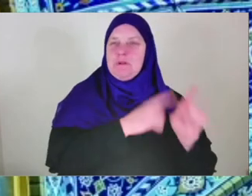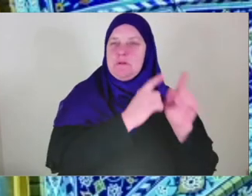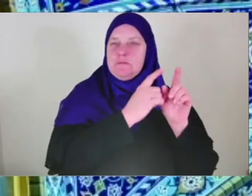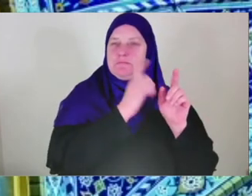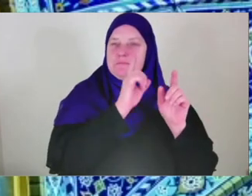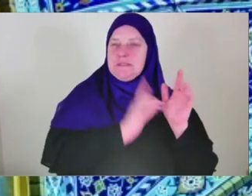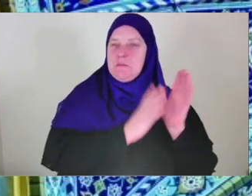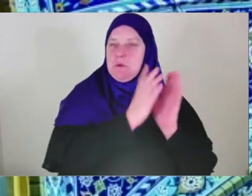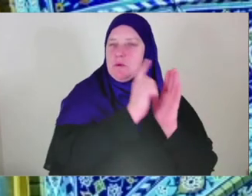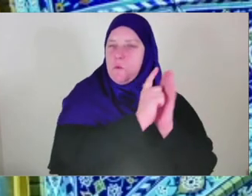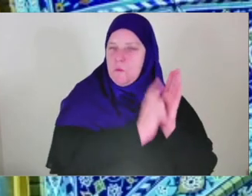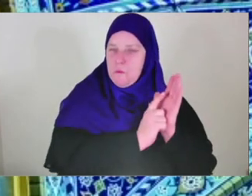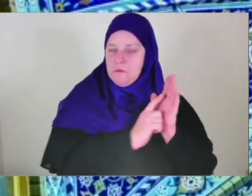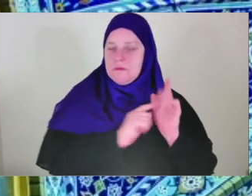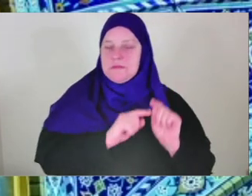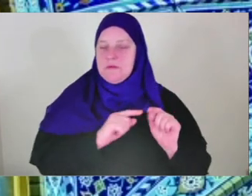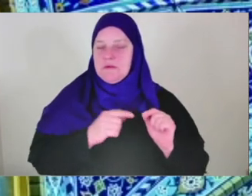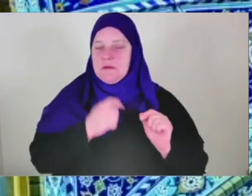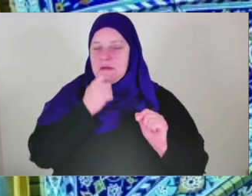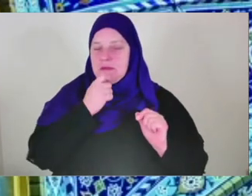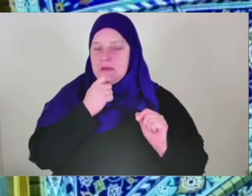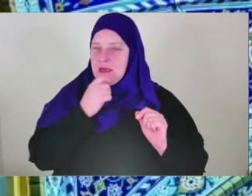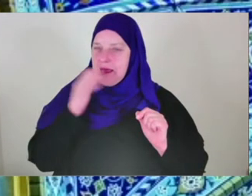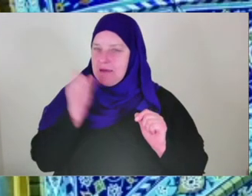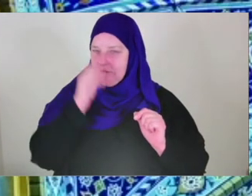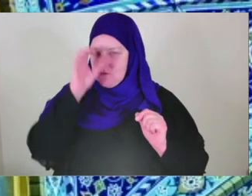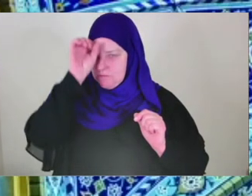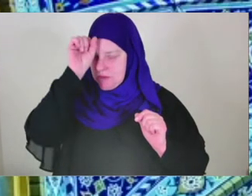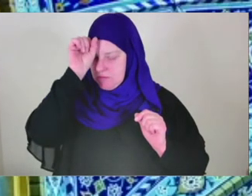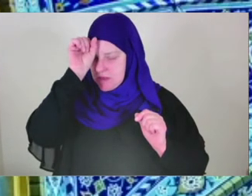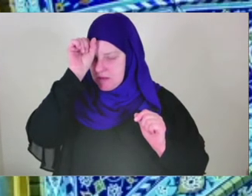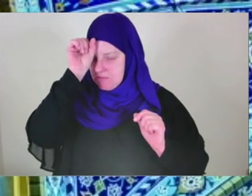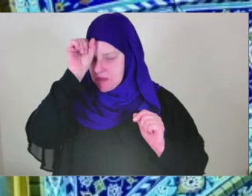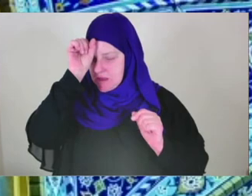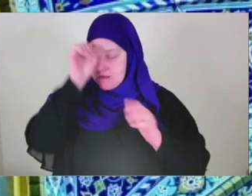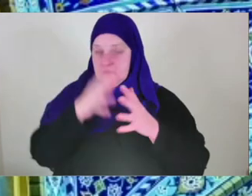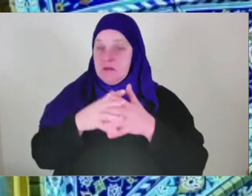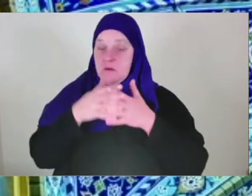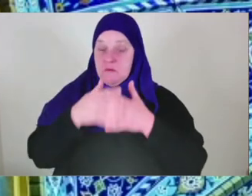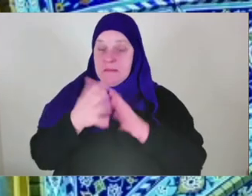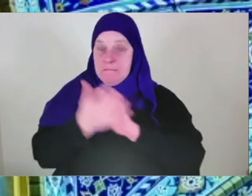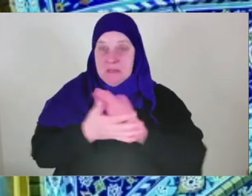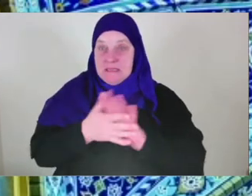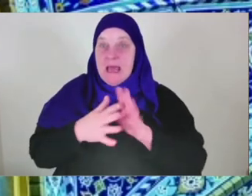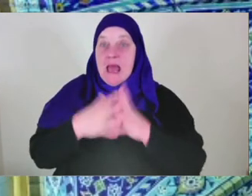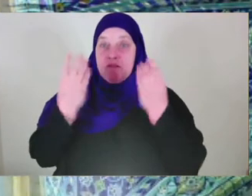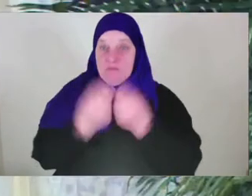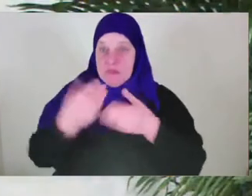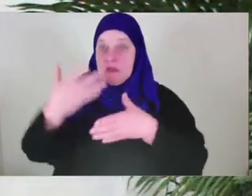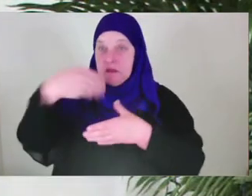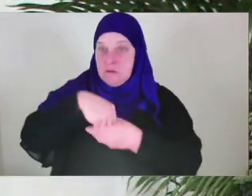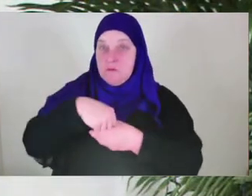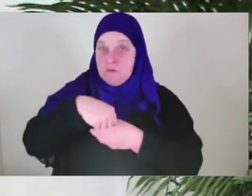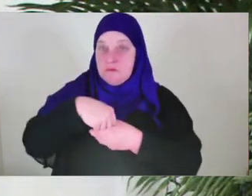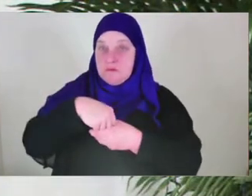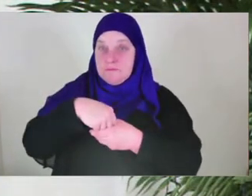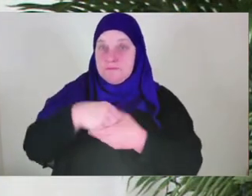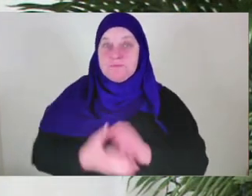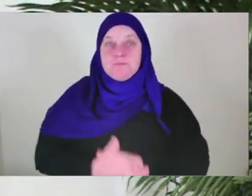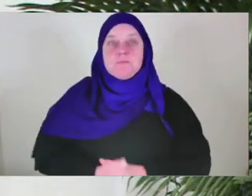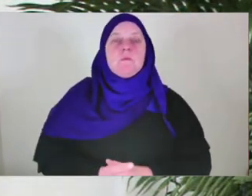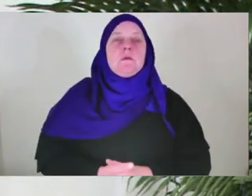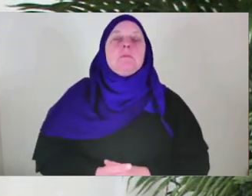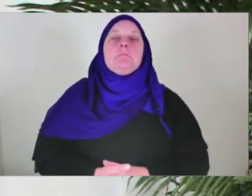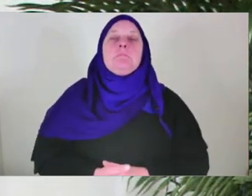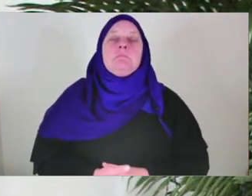of the rewards that are mentioned for zakat includes all of these as well. Ahsan, thank you, Sheikh. So